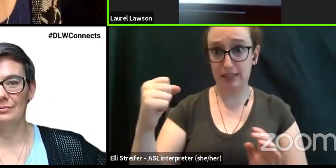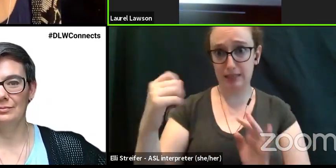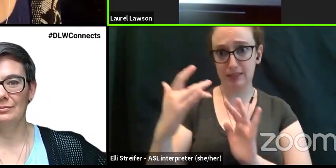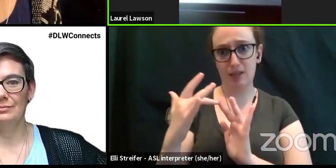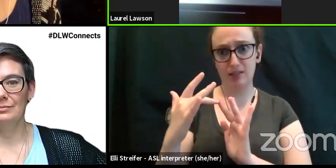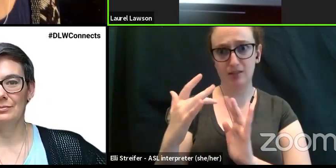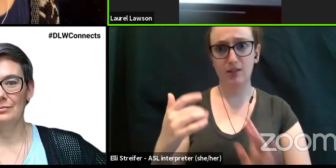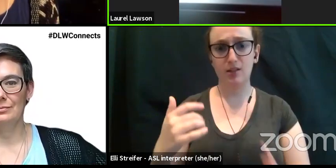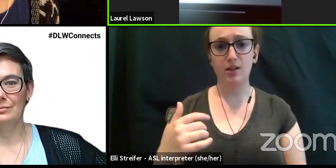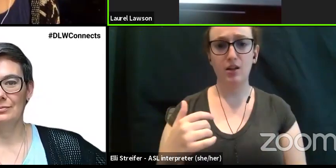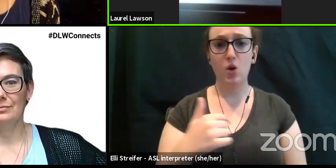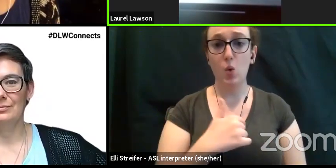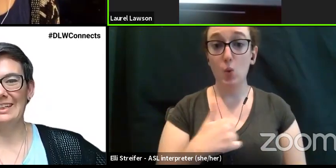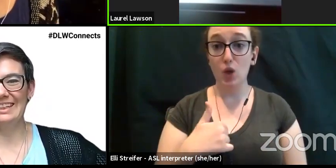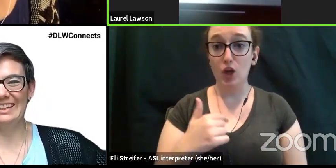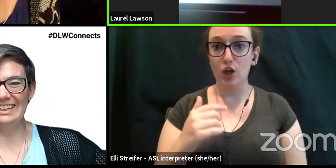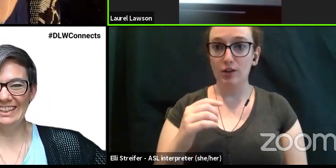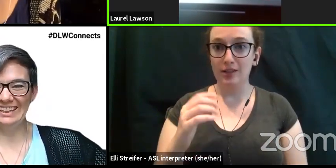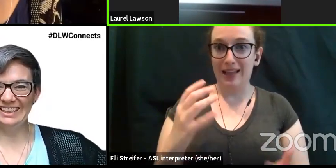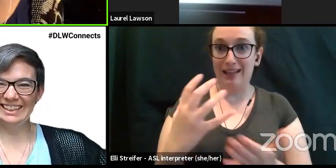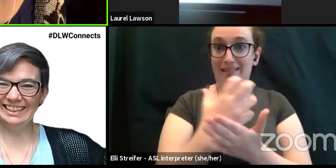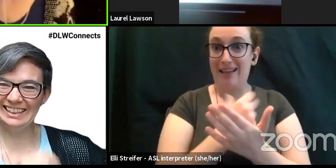We're collecting binders.